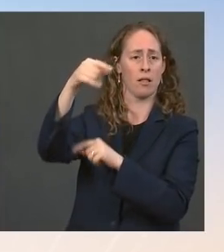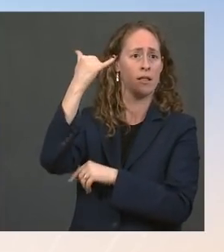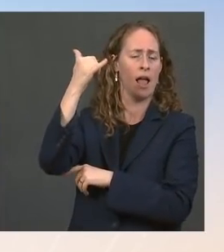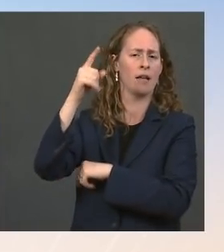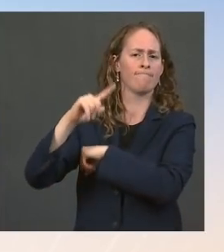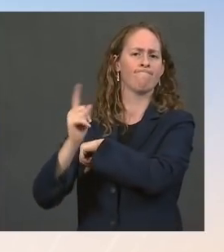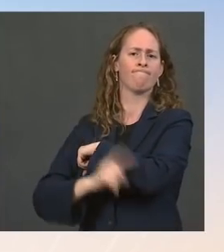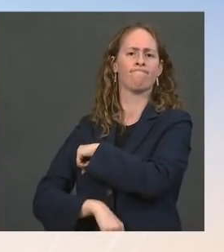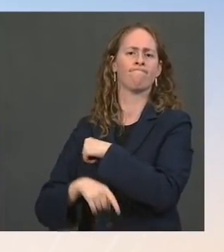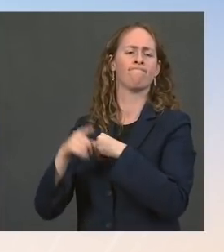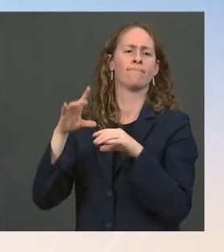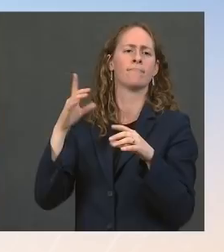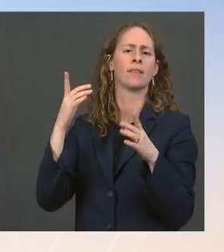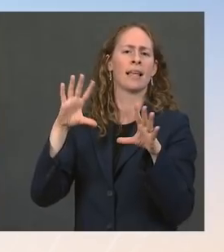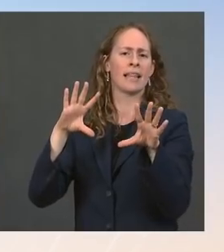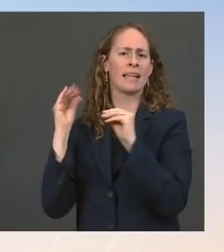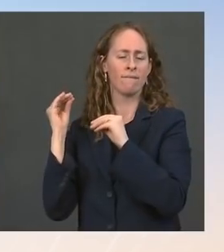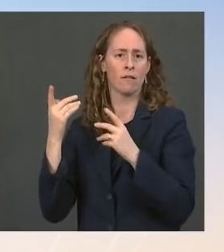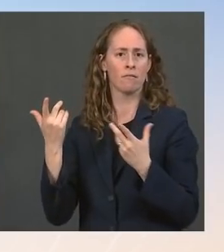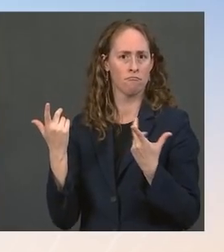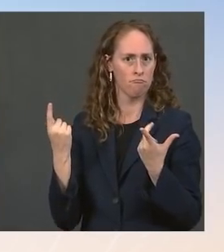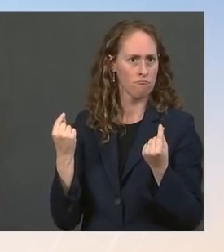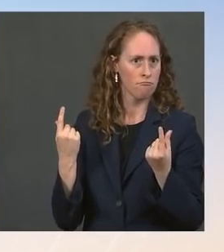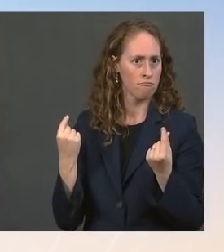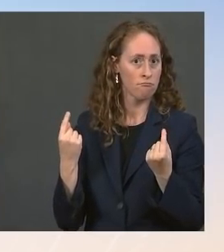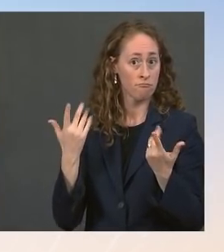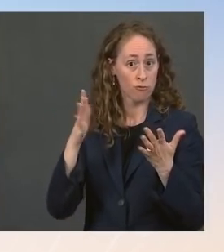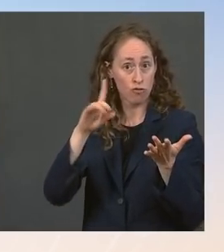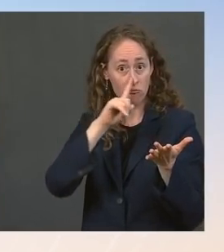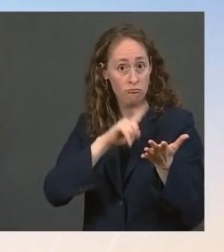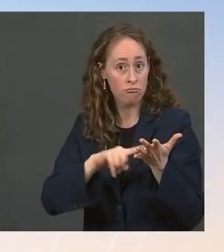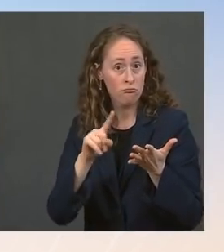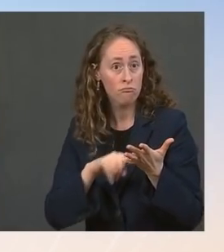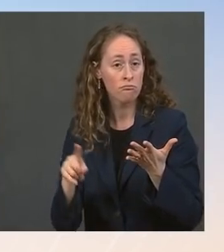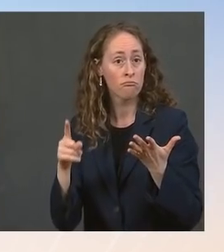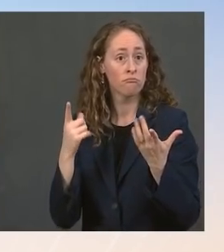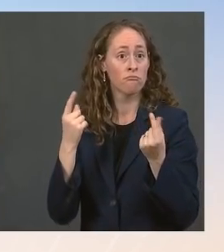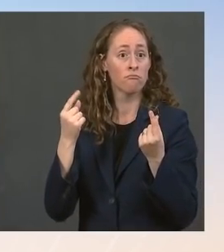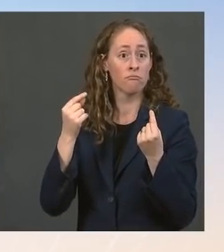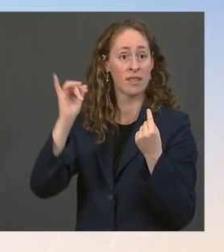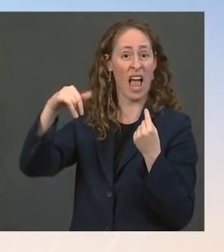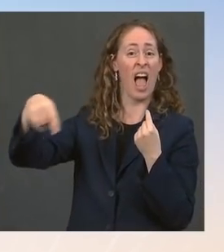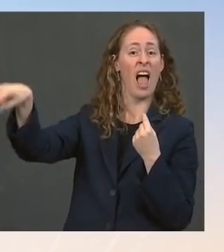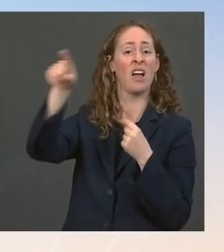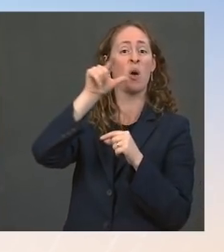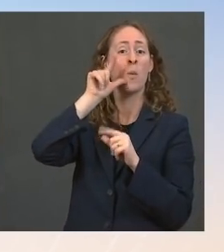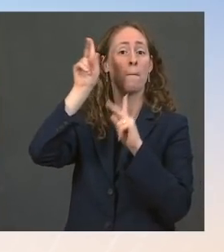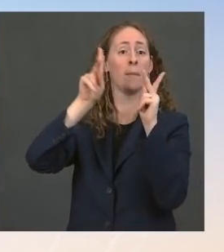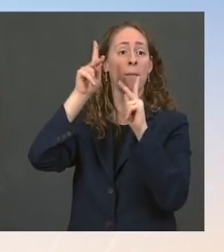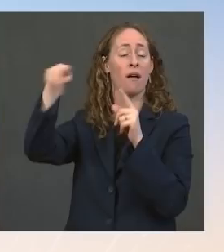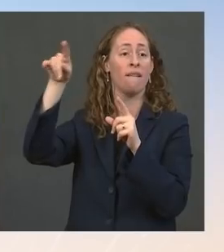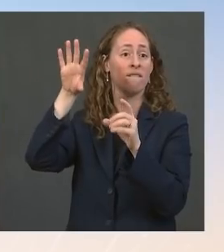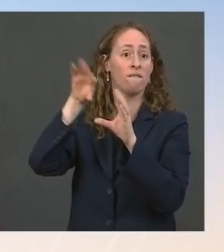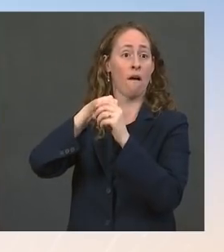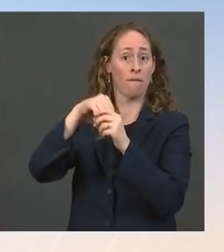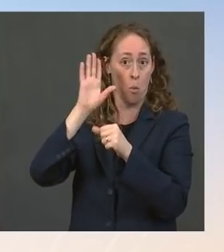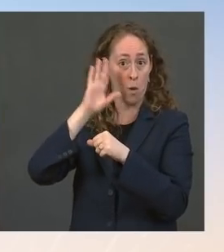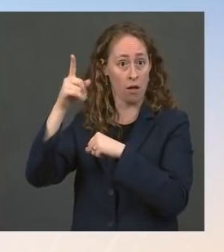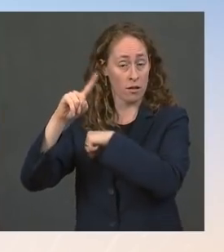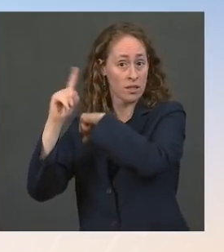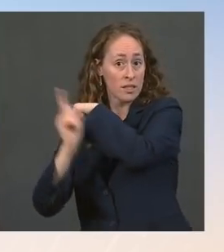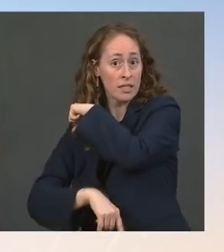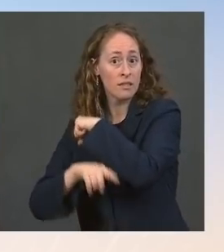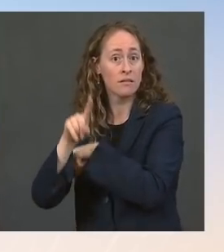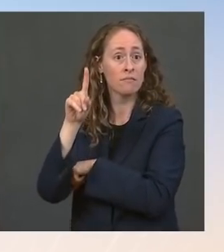What repercussions, though, once an investigation is completed, could those agents face if it's determined that they had committed